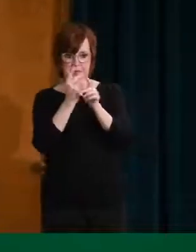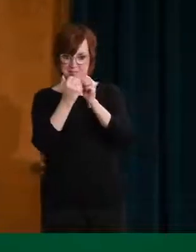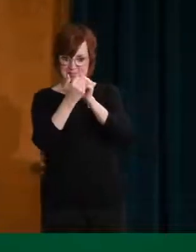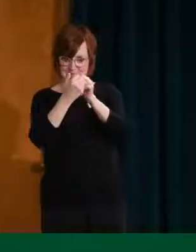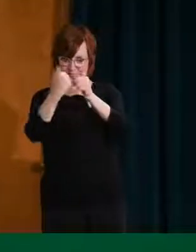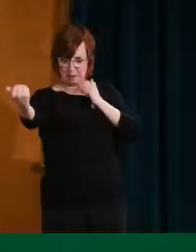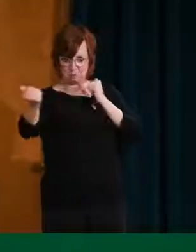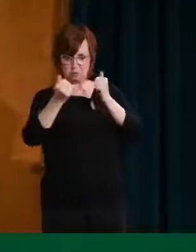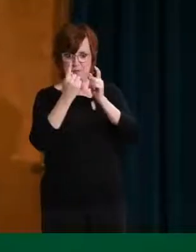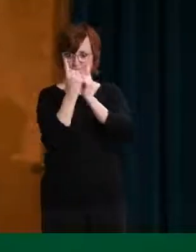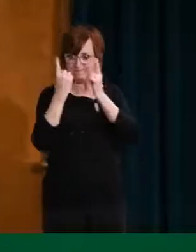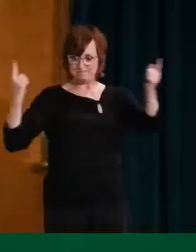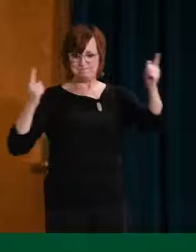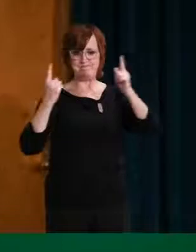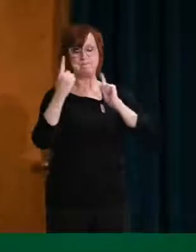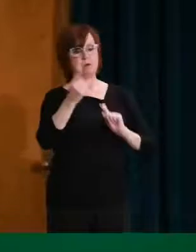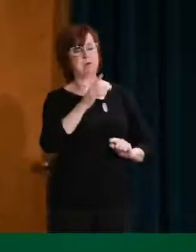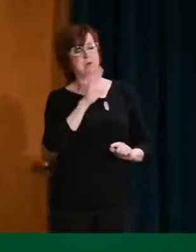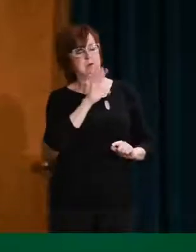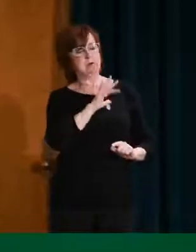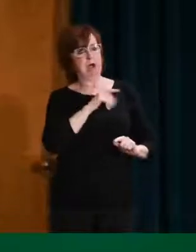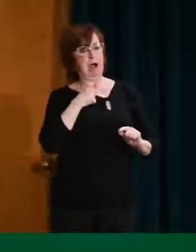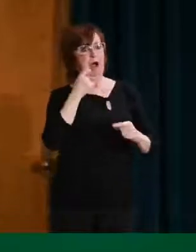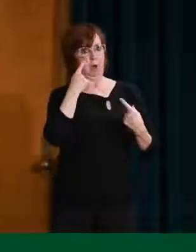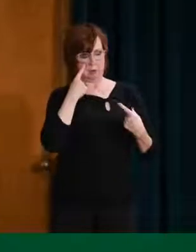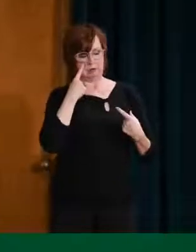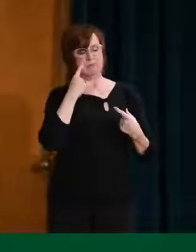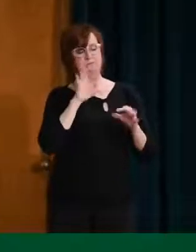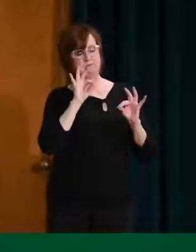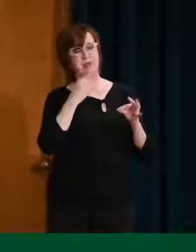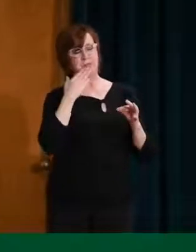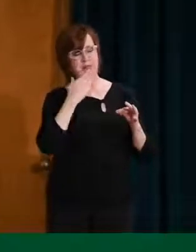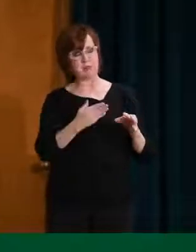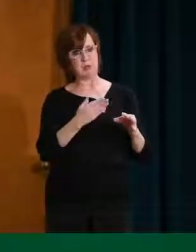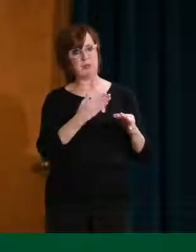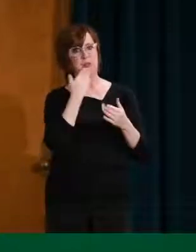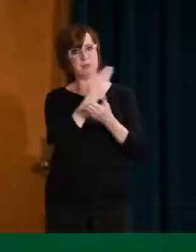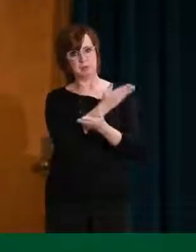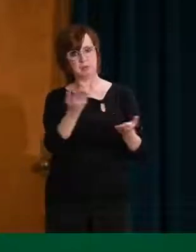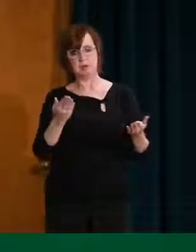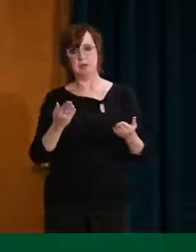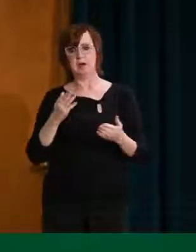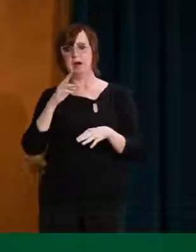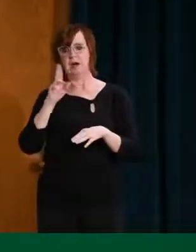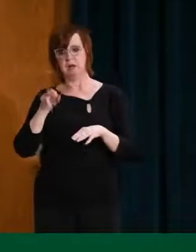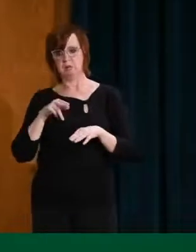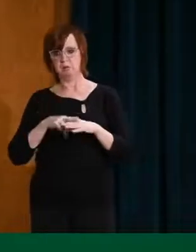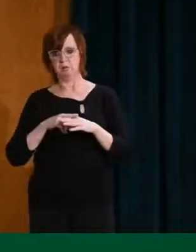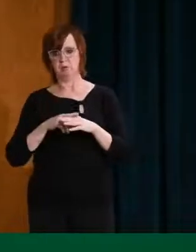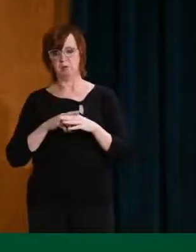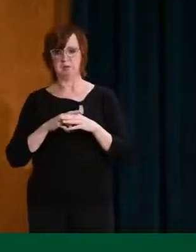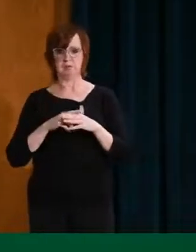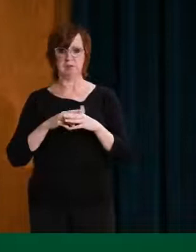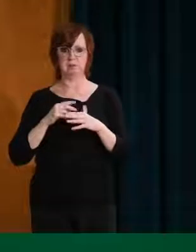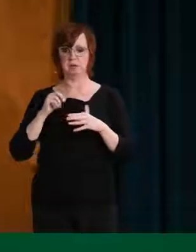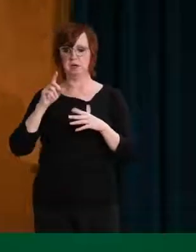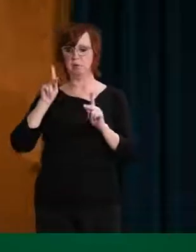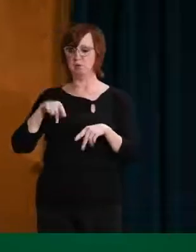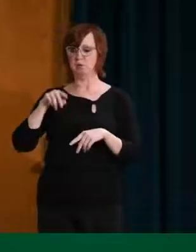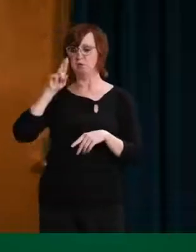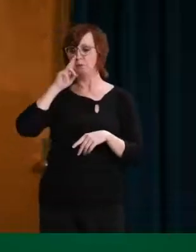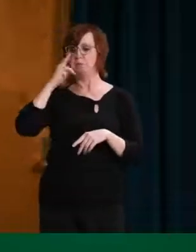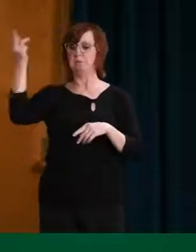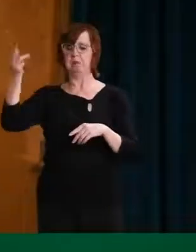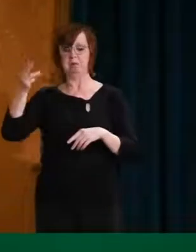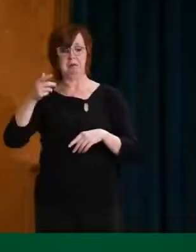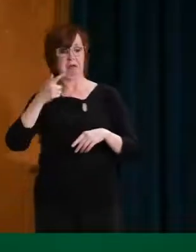measures, and for that we are very thankful. There is always the odd individual that does not think that these orders apply to